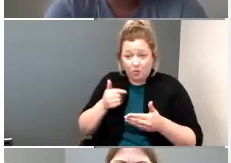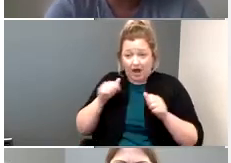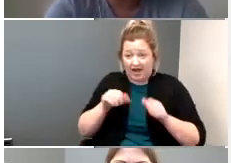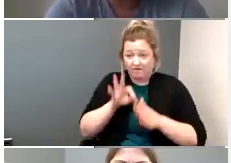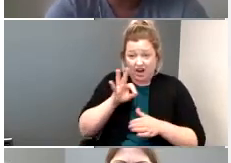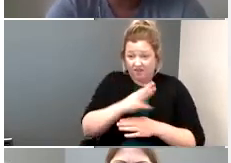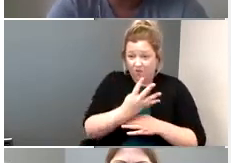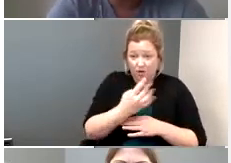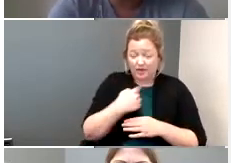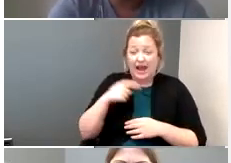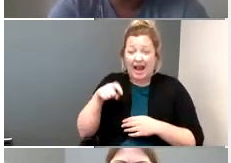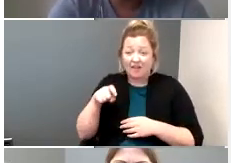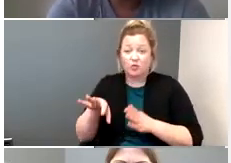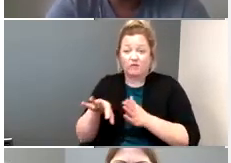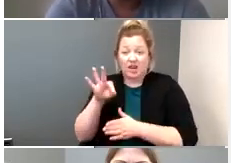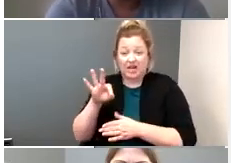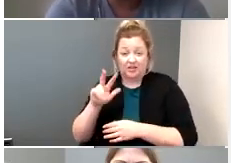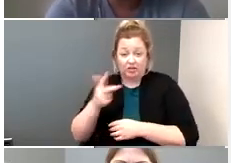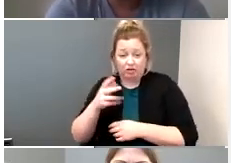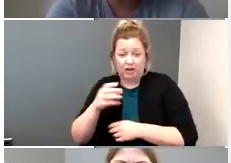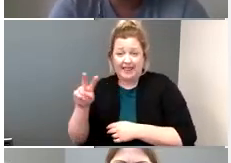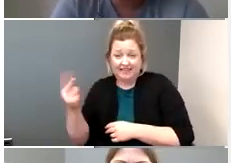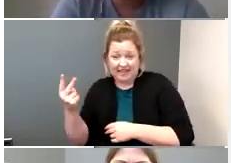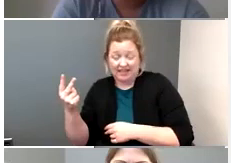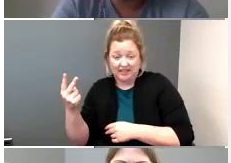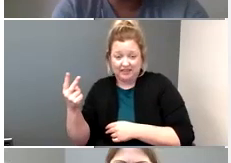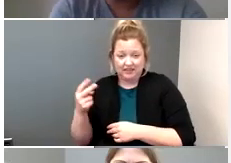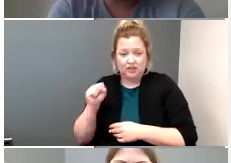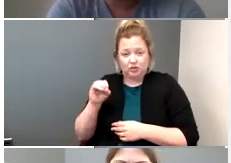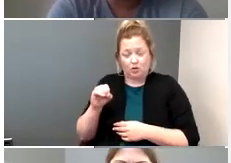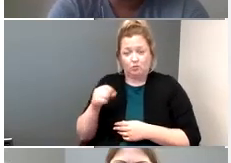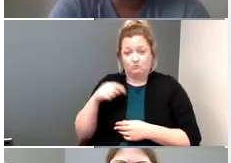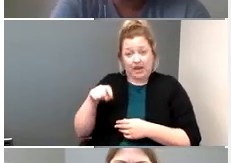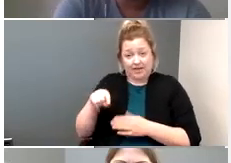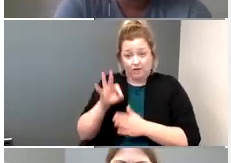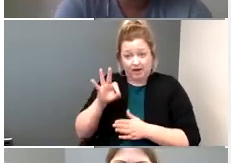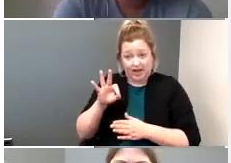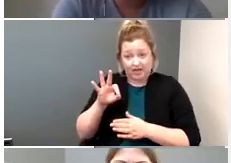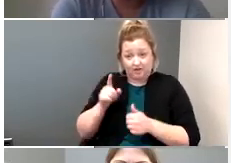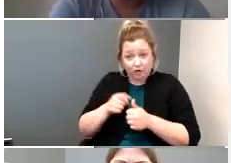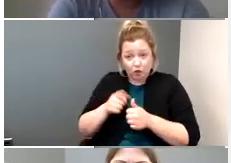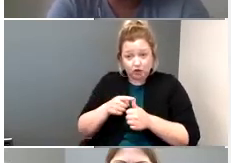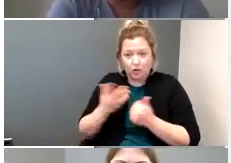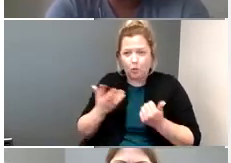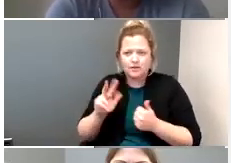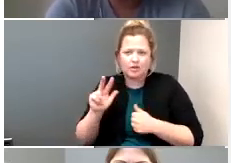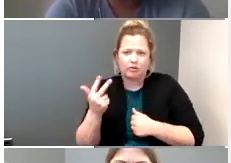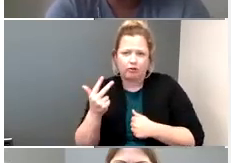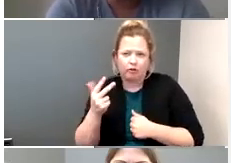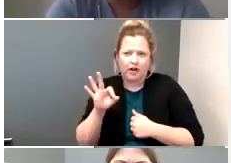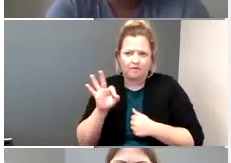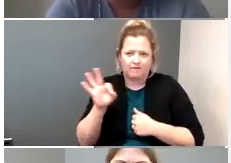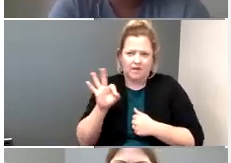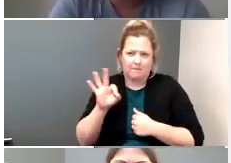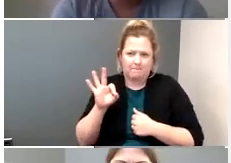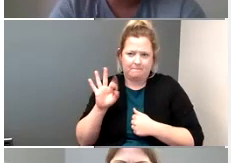that situation, I first need to find out what is the third Fibonacci number. Fine, I have not computed that yet. So I need to find out for